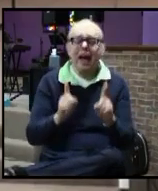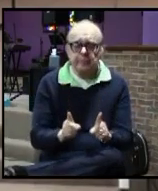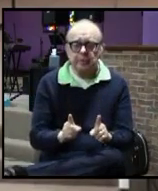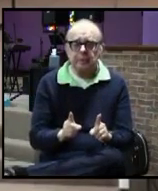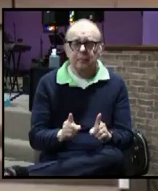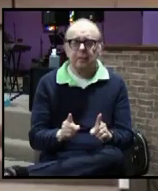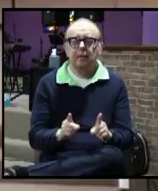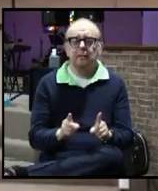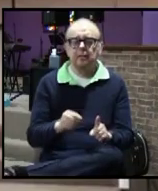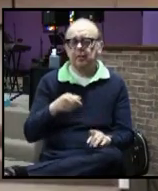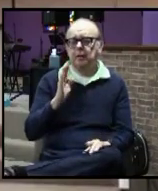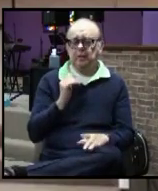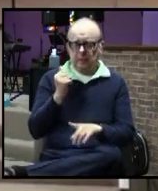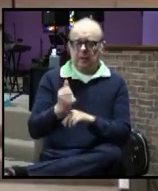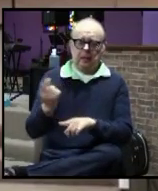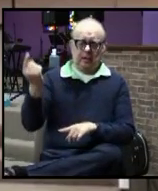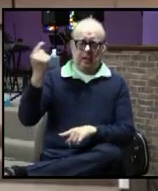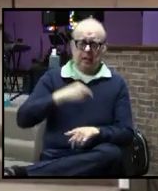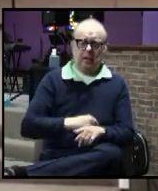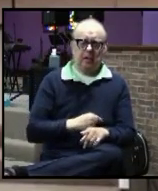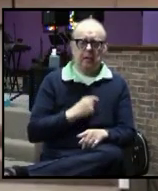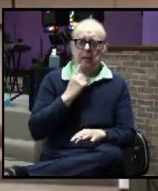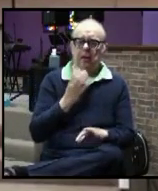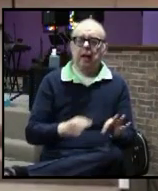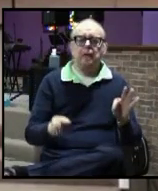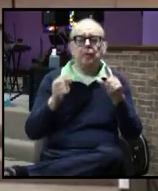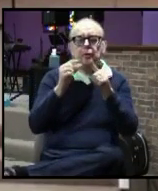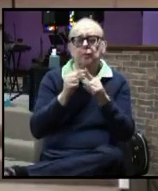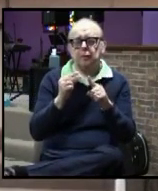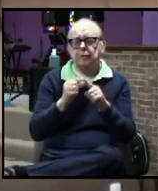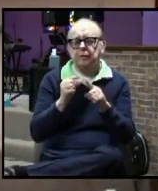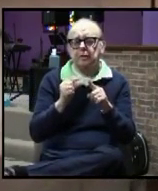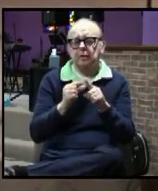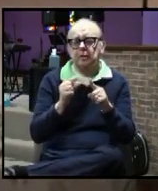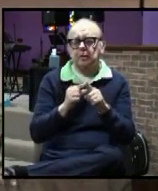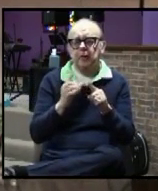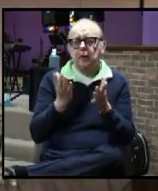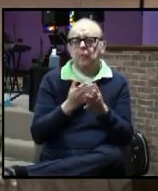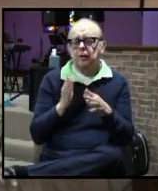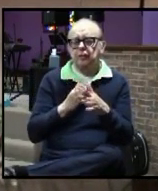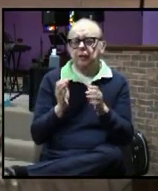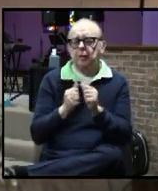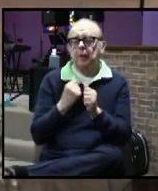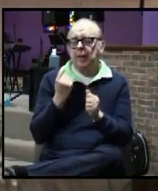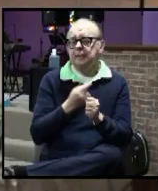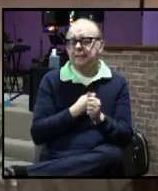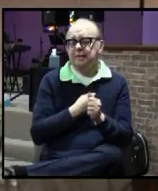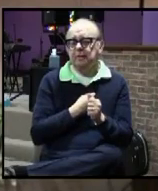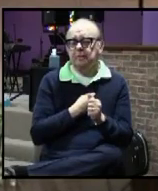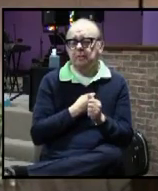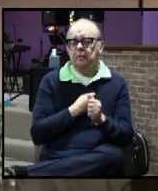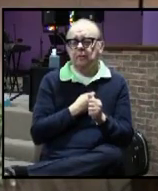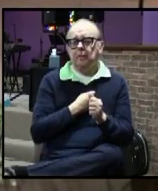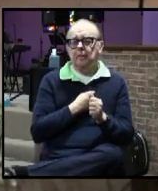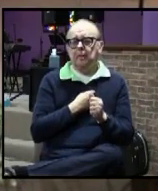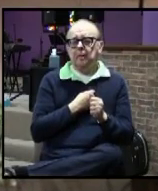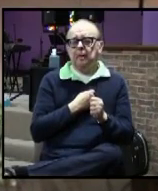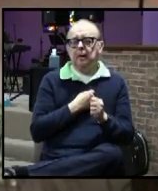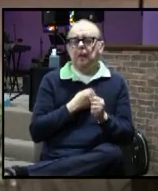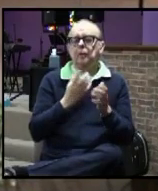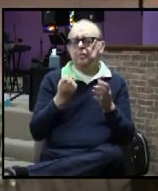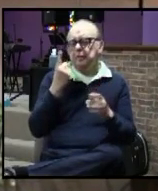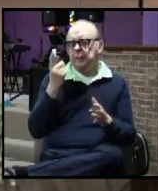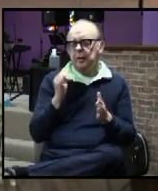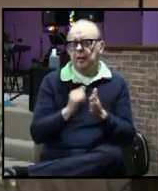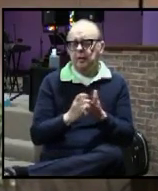happened. God himself came and he had some very important words that he wanted to share. And here's the thing I